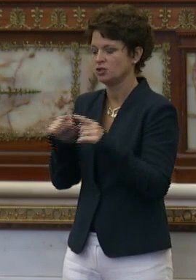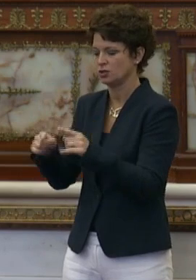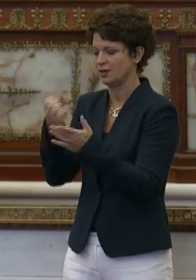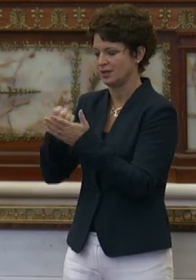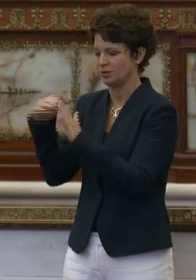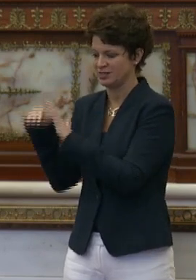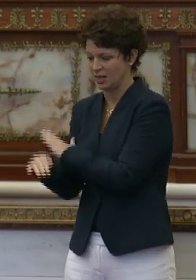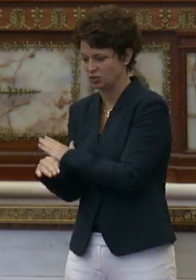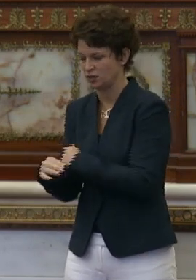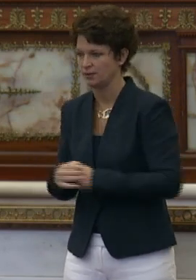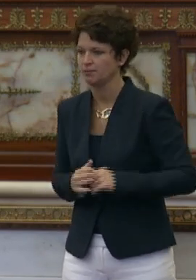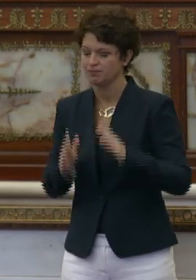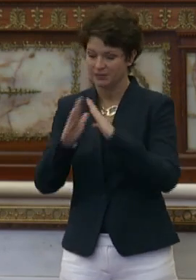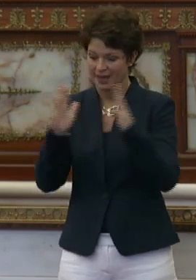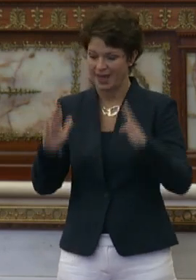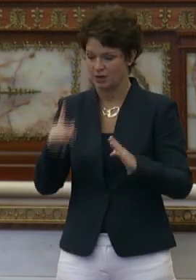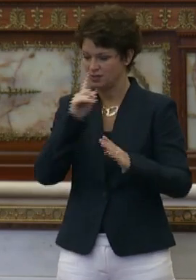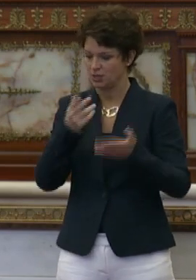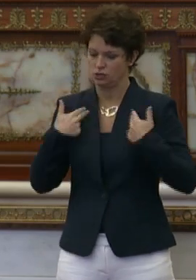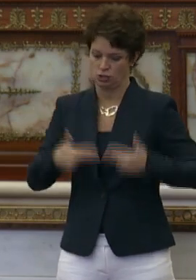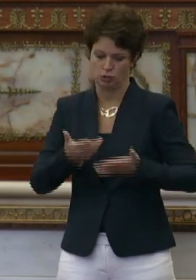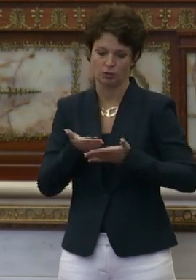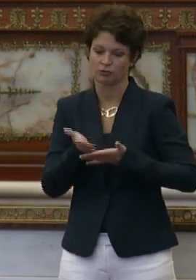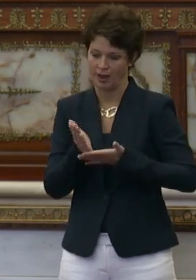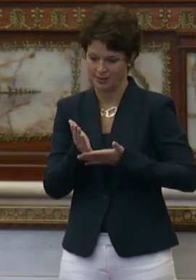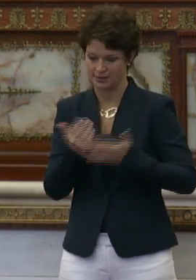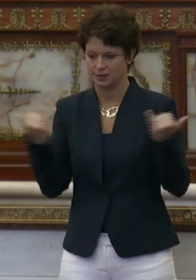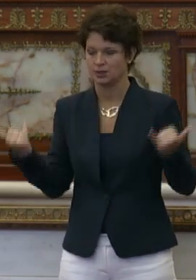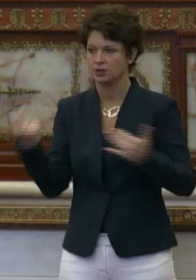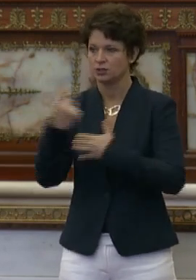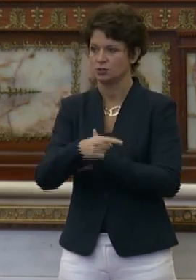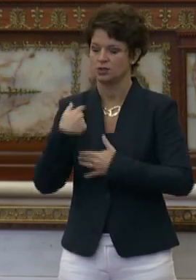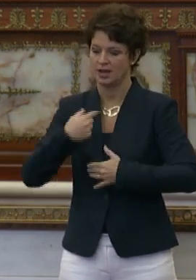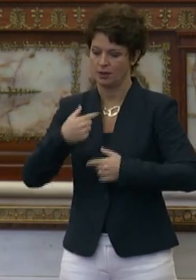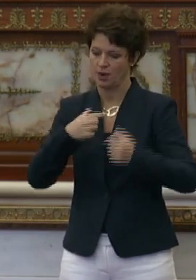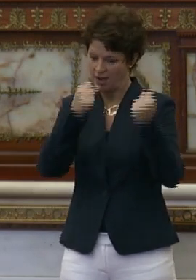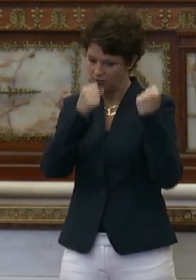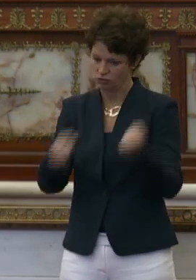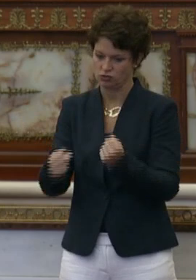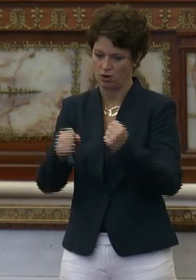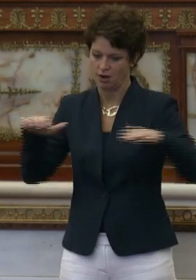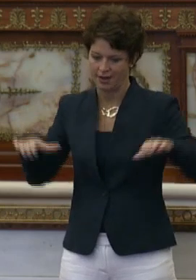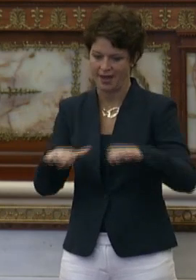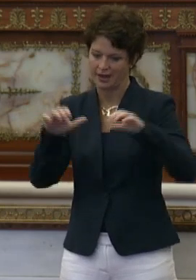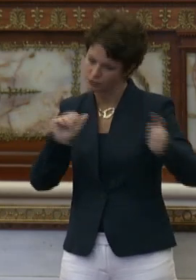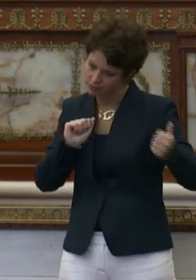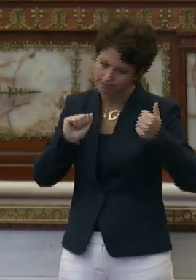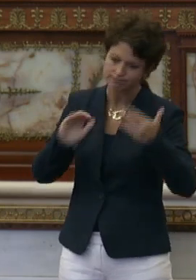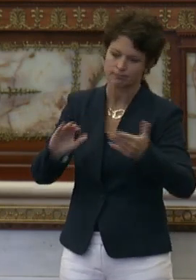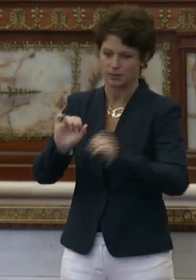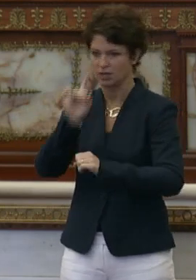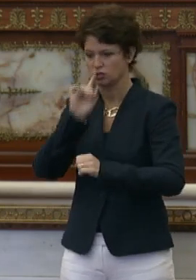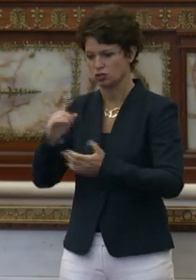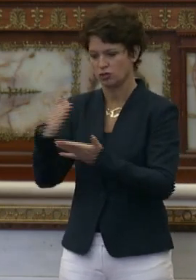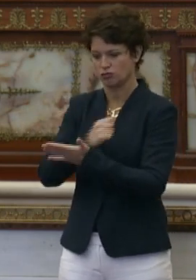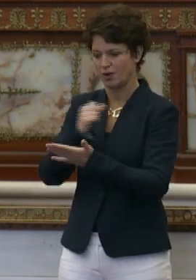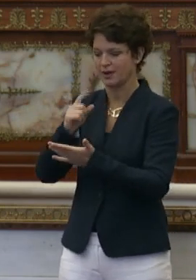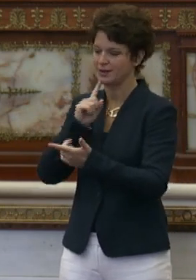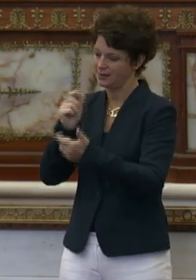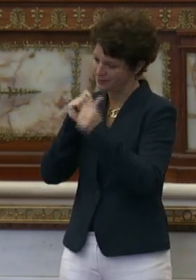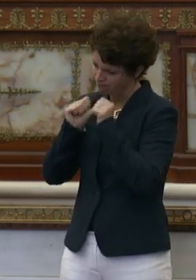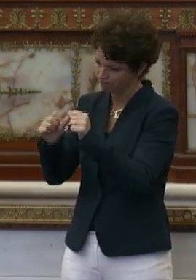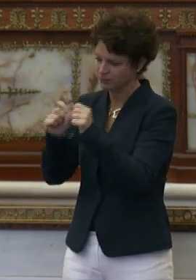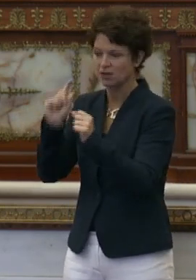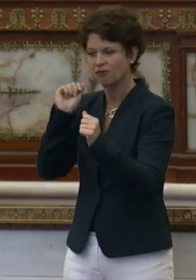Recession. Housing is a human right. And today we are taking bold action to ensure that this right is upheld for